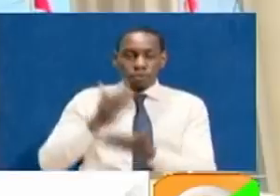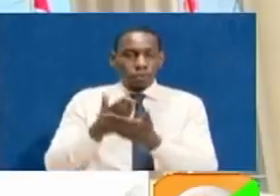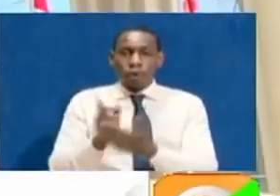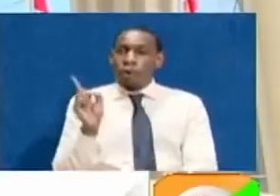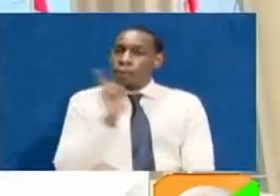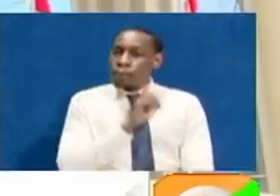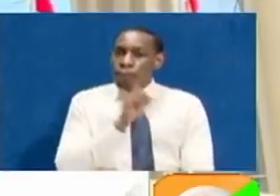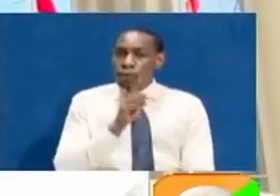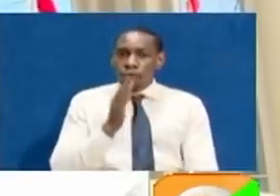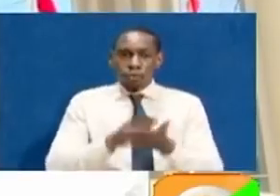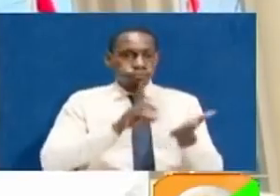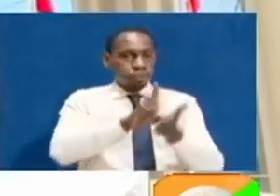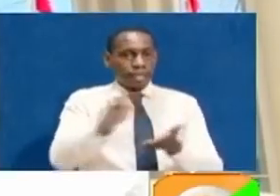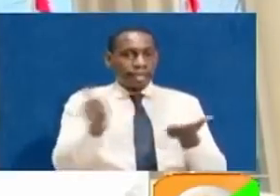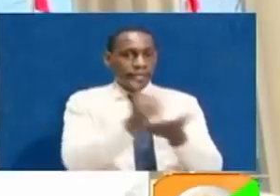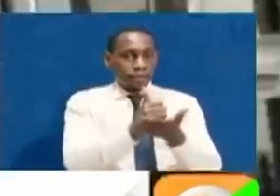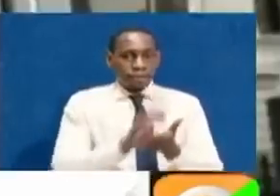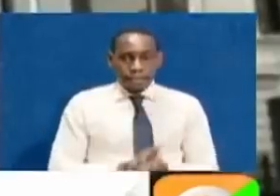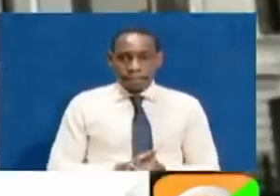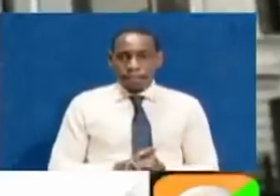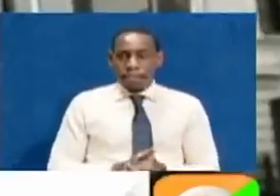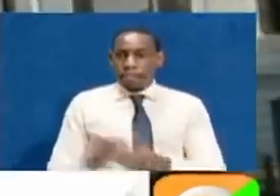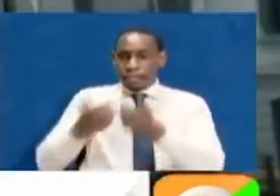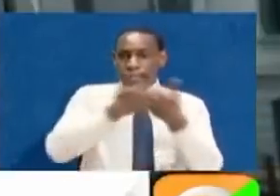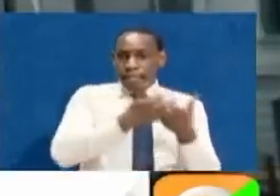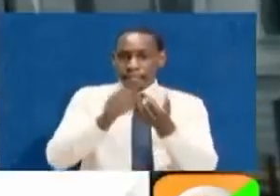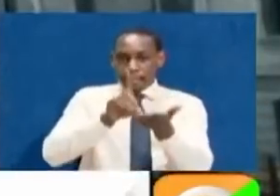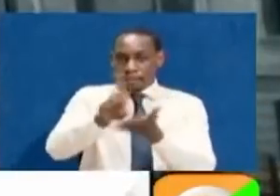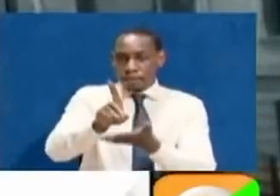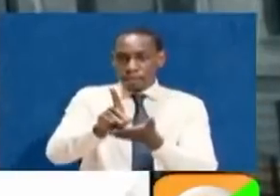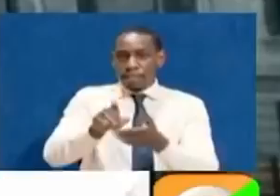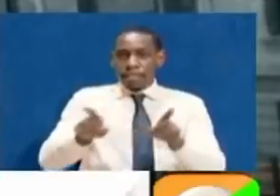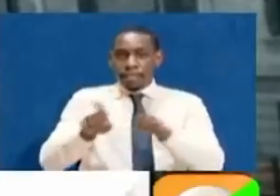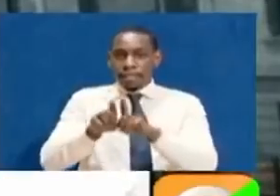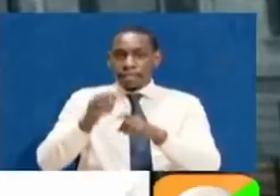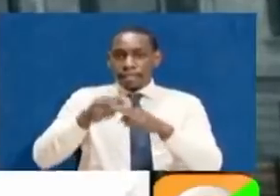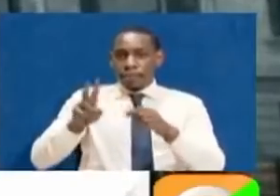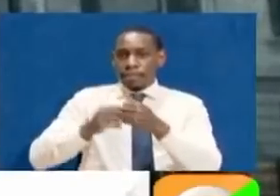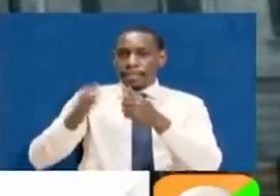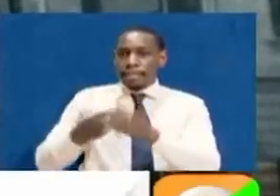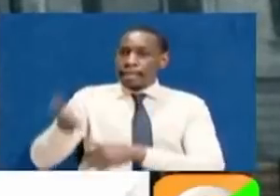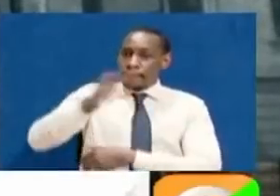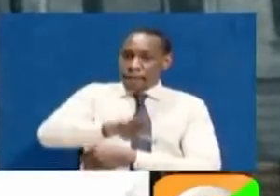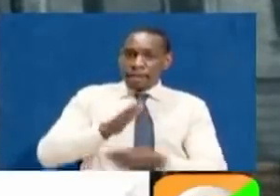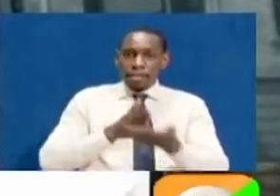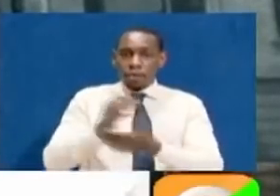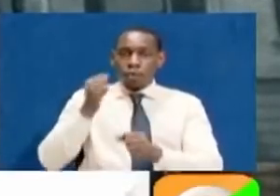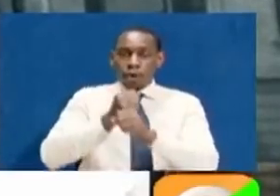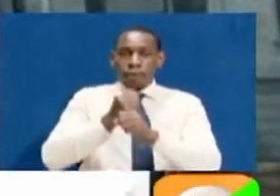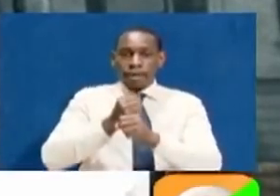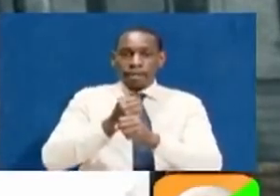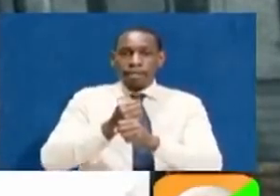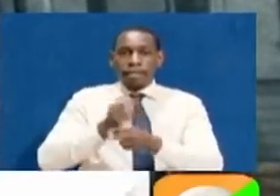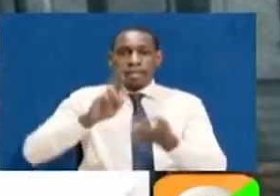intolerable levels as they removed her from office. She challenged the ouster, and in May 2019, she was reinstated by the Employment and